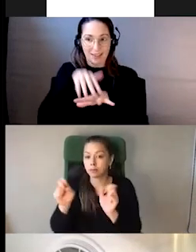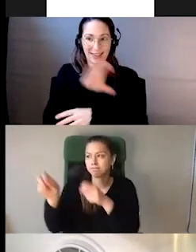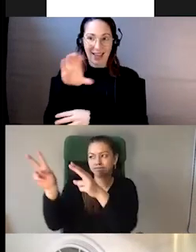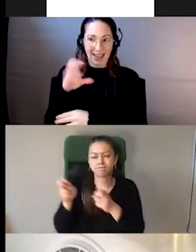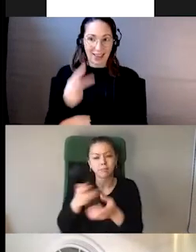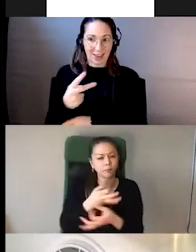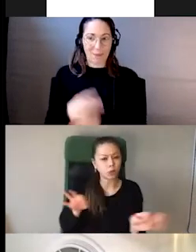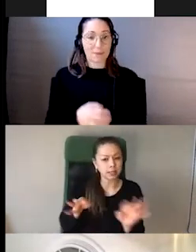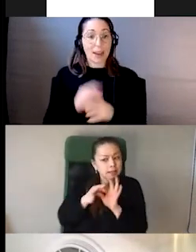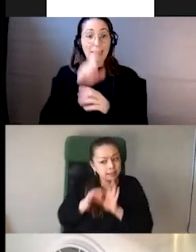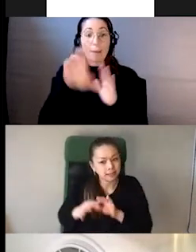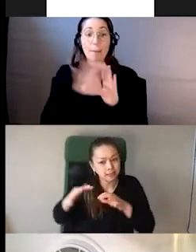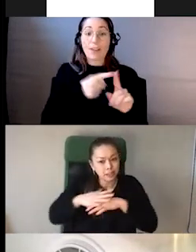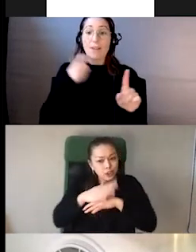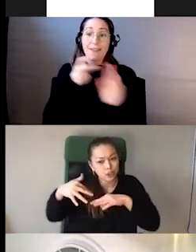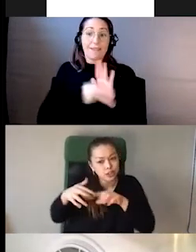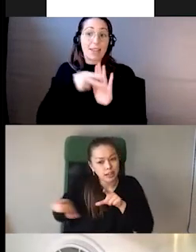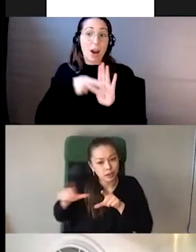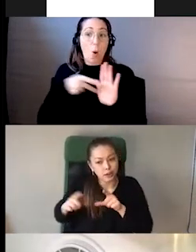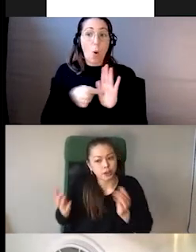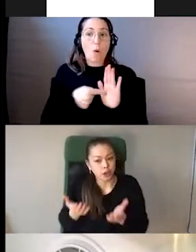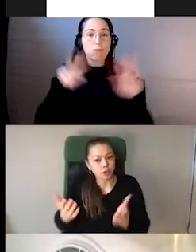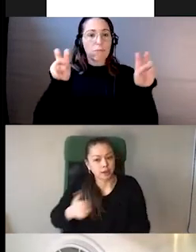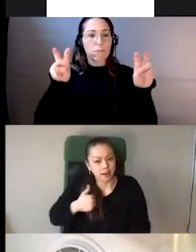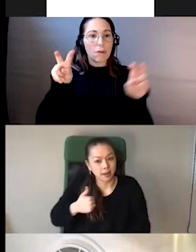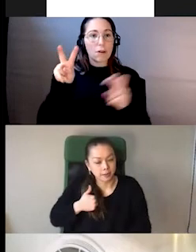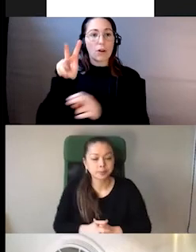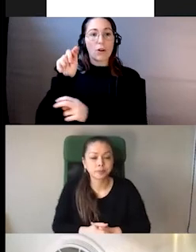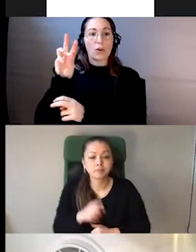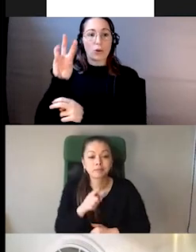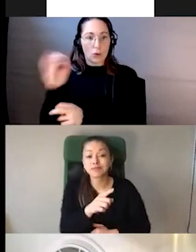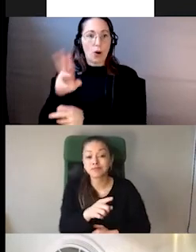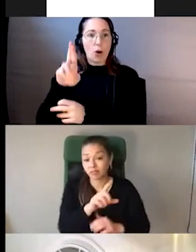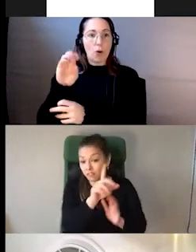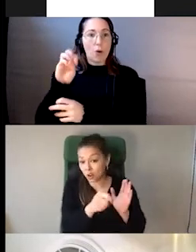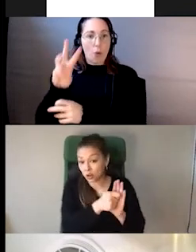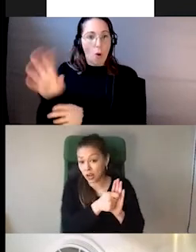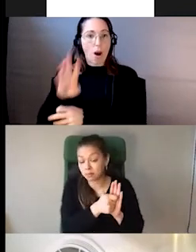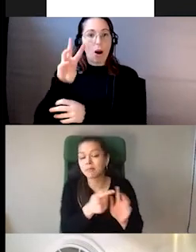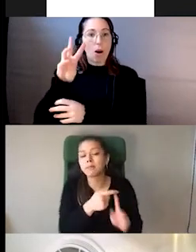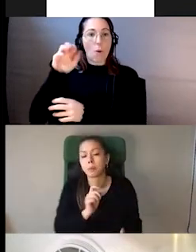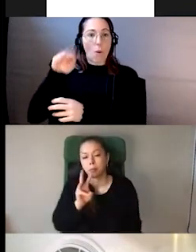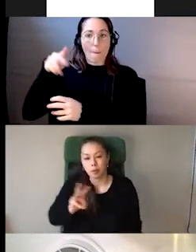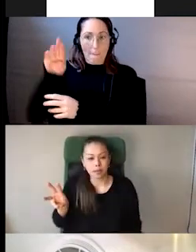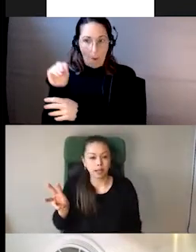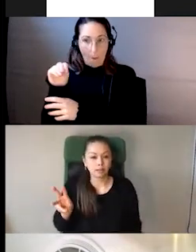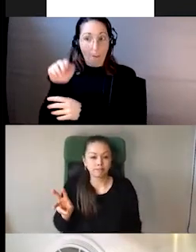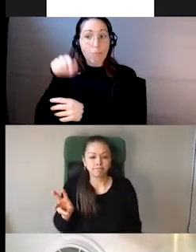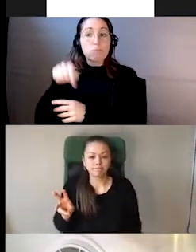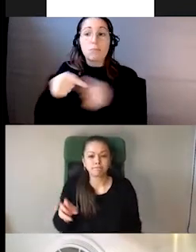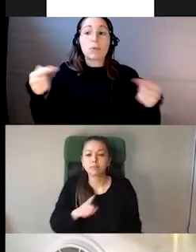a video on our website called Turo Wampum, and you can see it's about the challenges of preserving